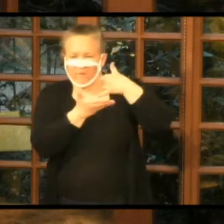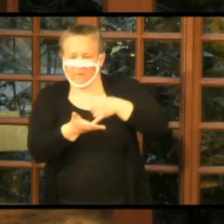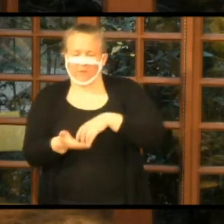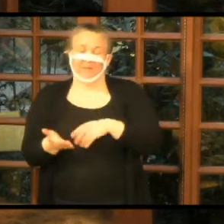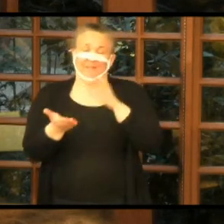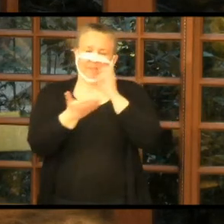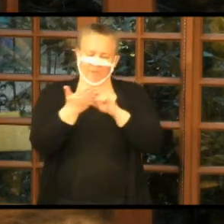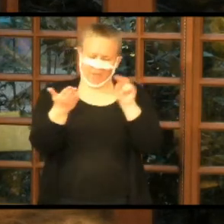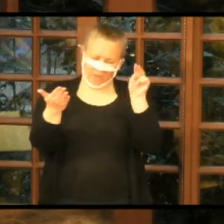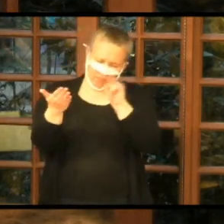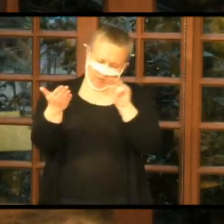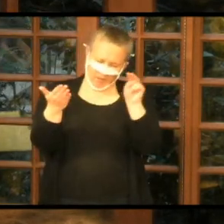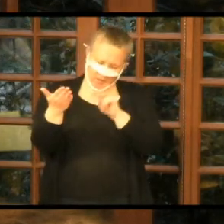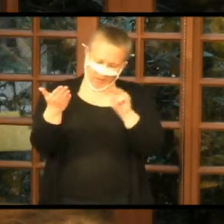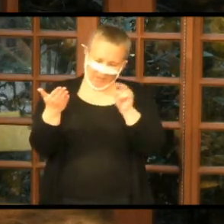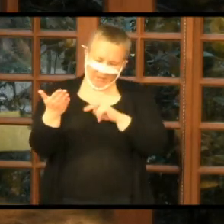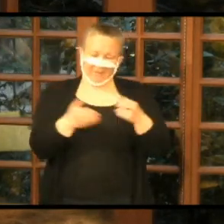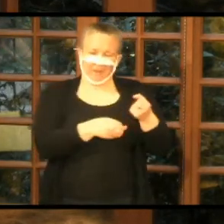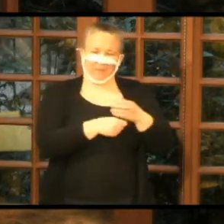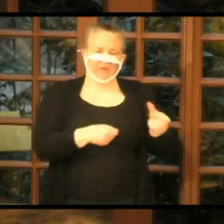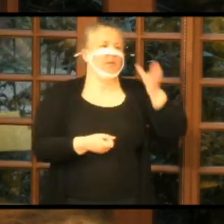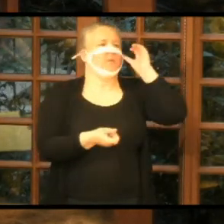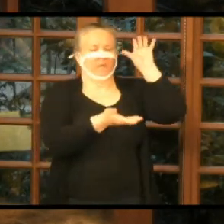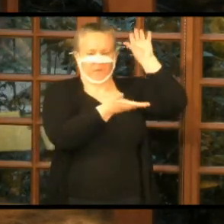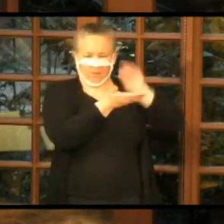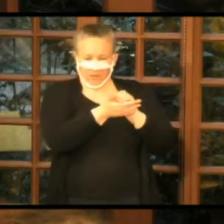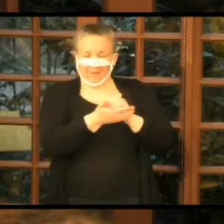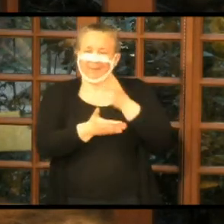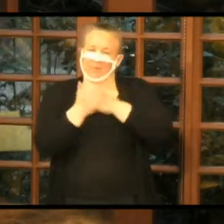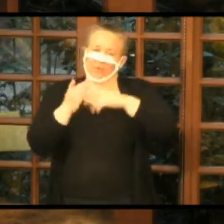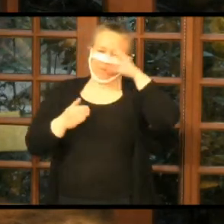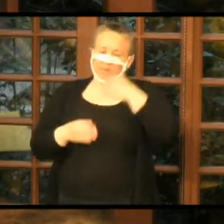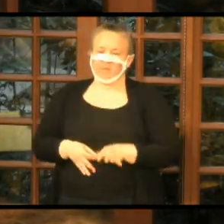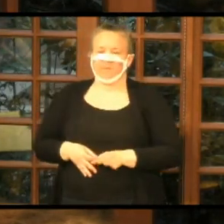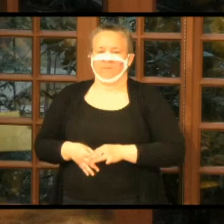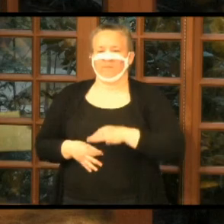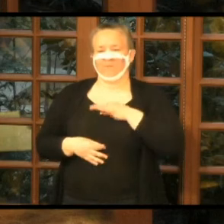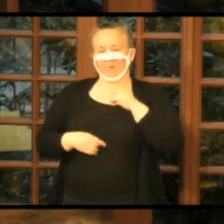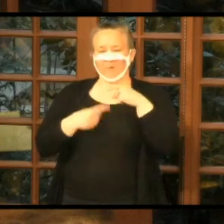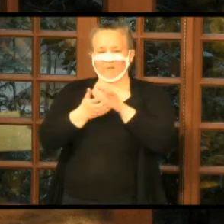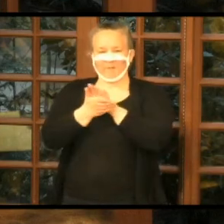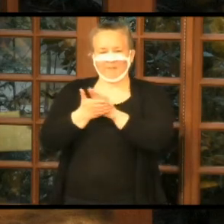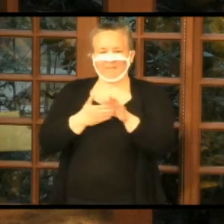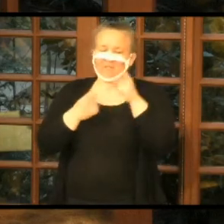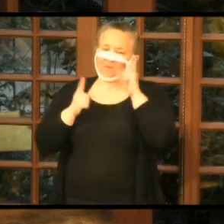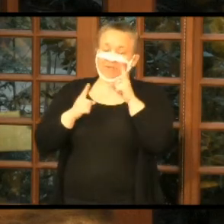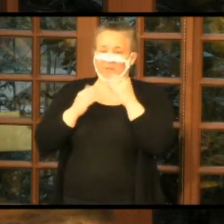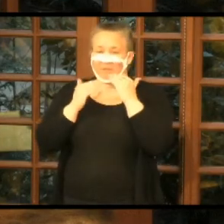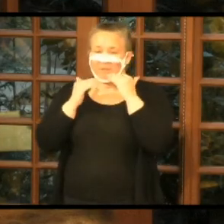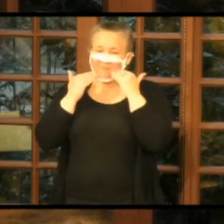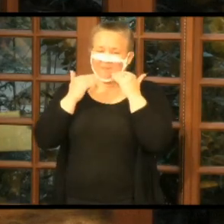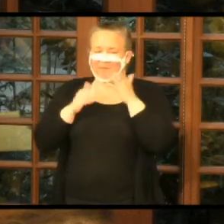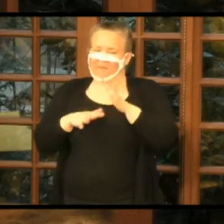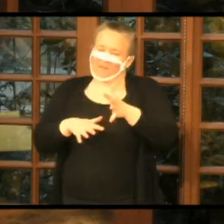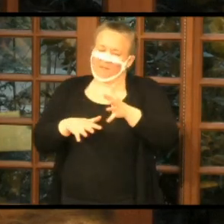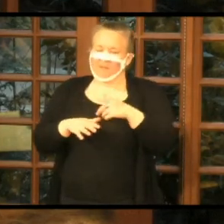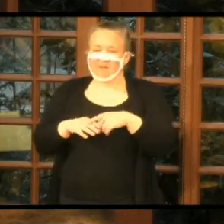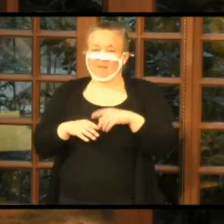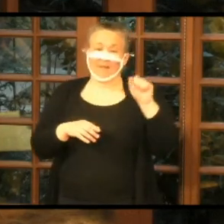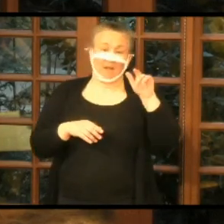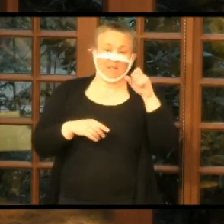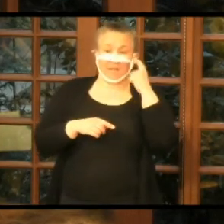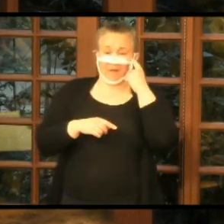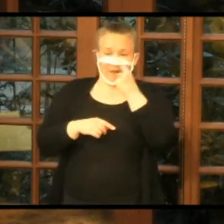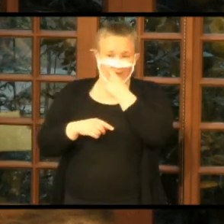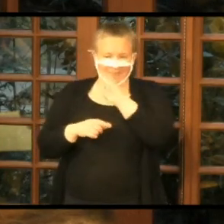at the pictures as she downs the coffee, both boys in button-ups, looking neat and agreeable, if not exactly smiling. Austin's eyes are the